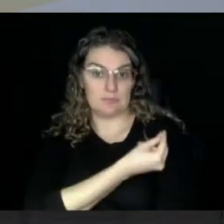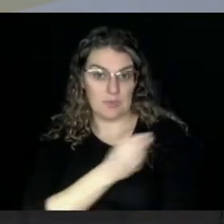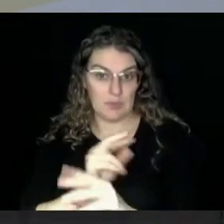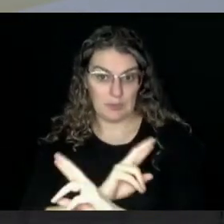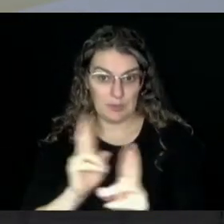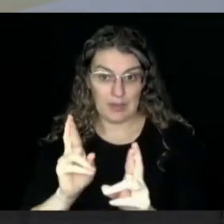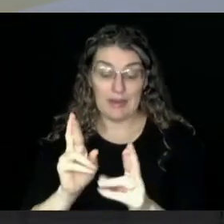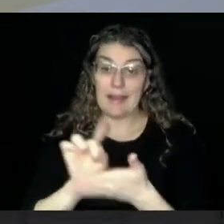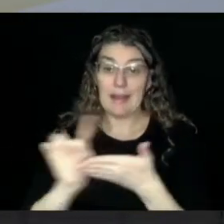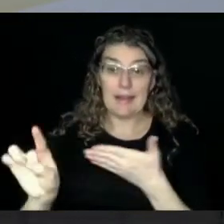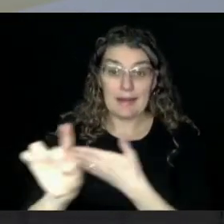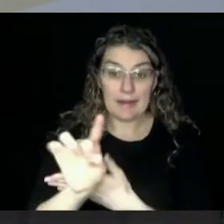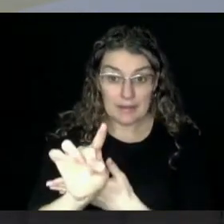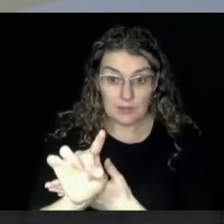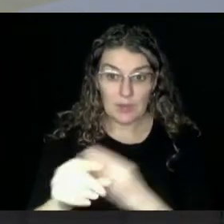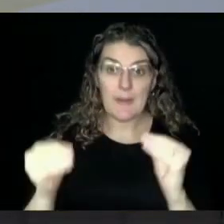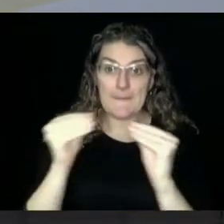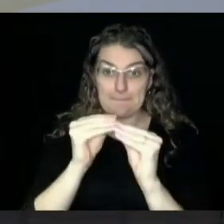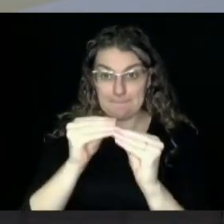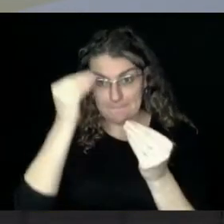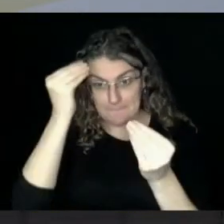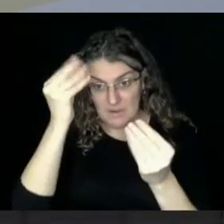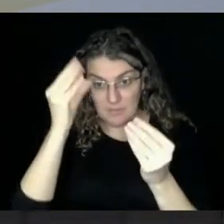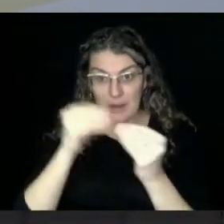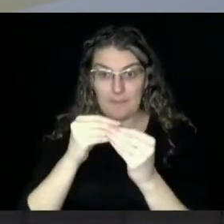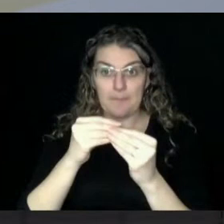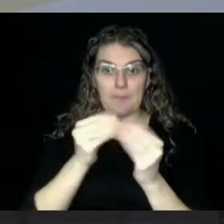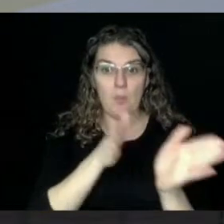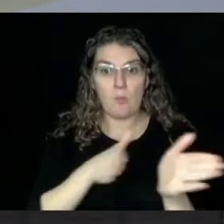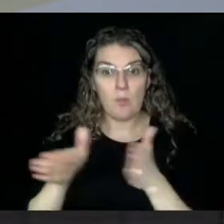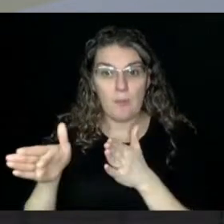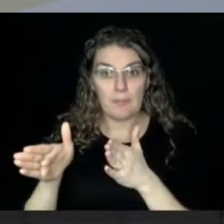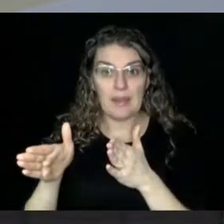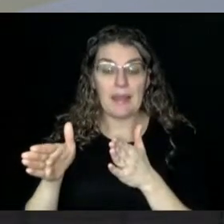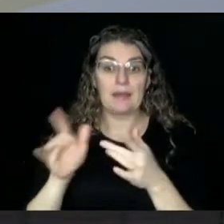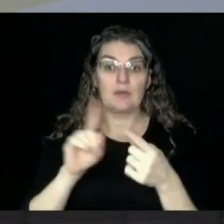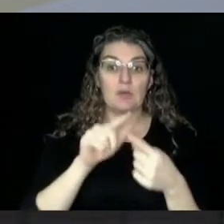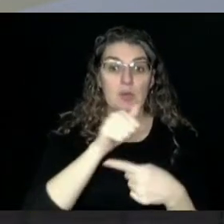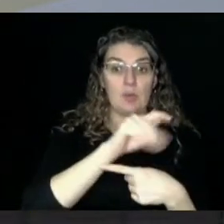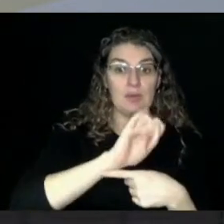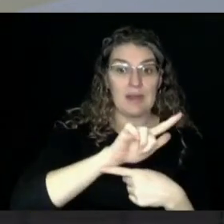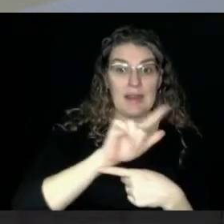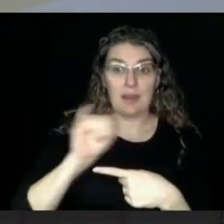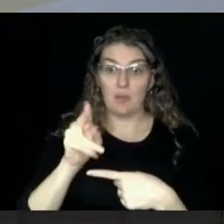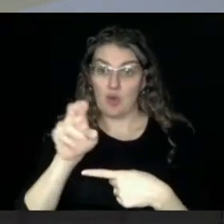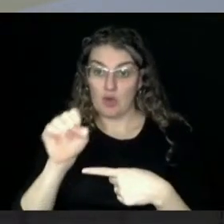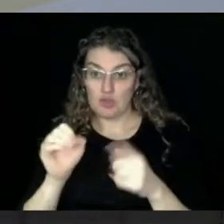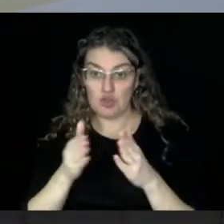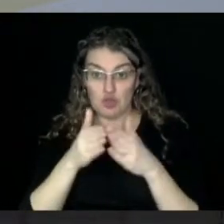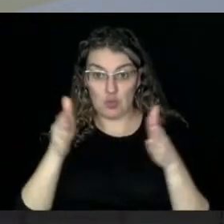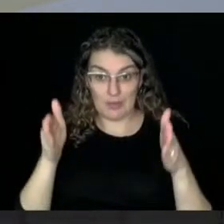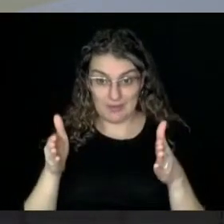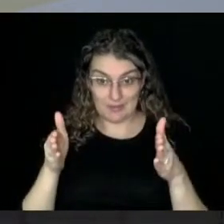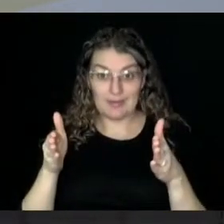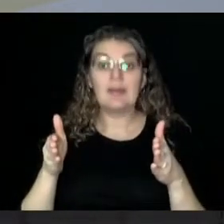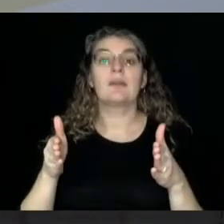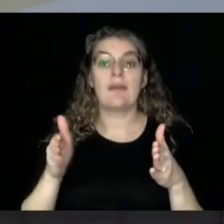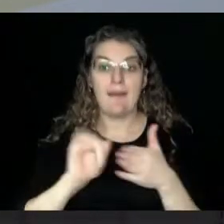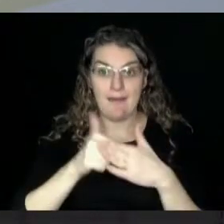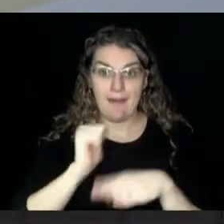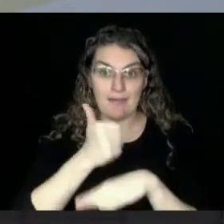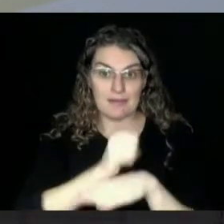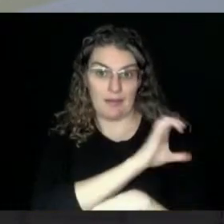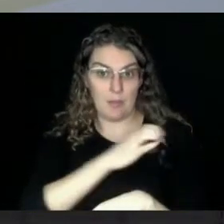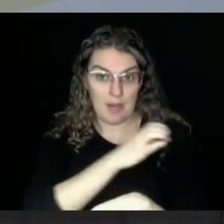share more details on the plan for the vaccine rollout between April and June, and specifically more details of the groups